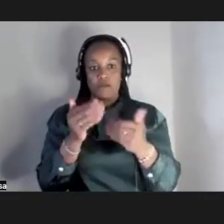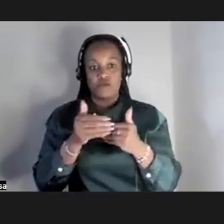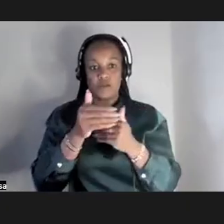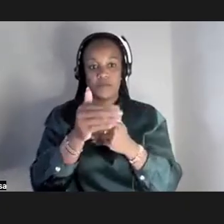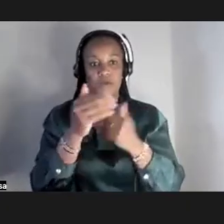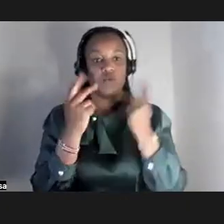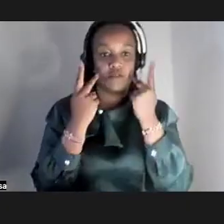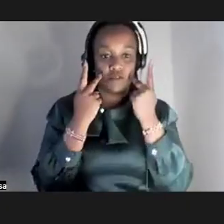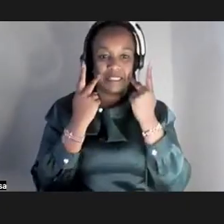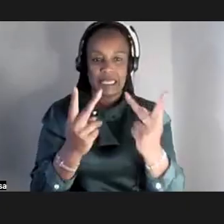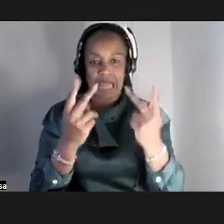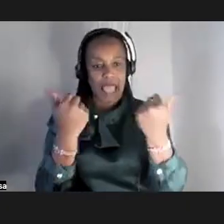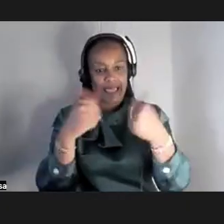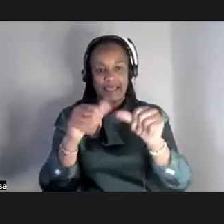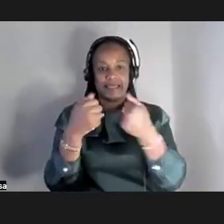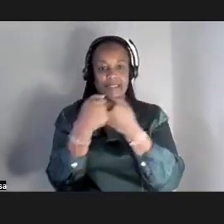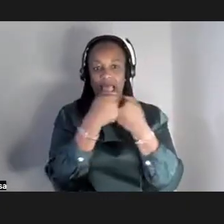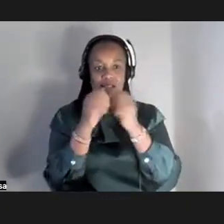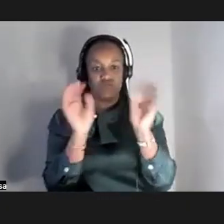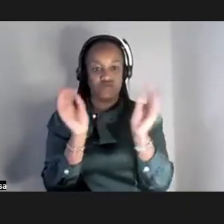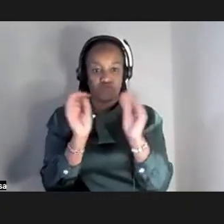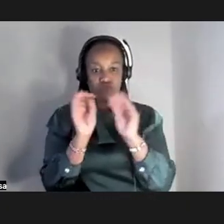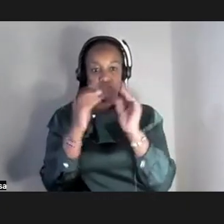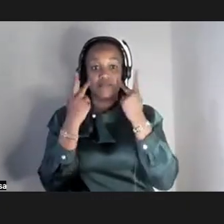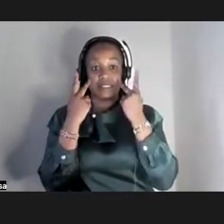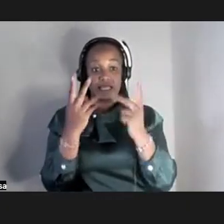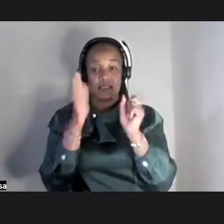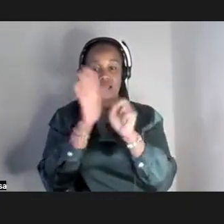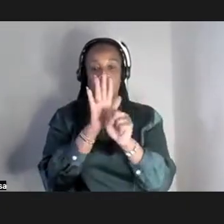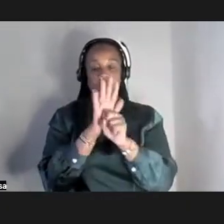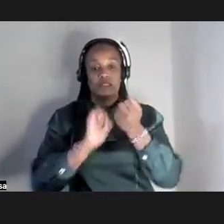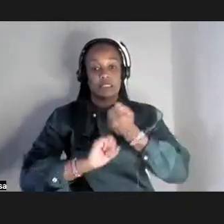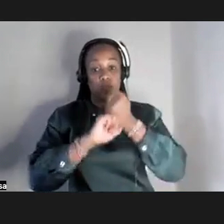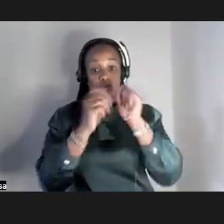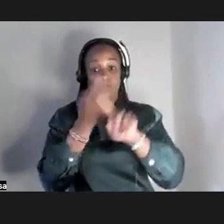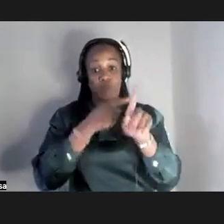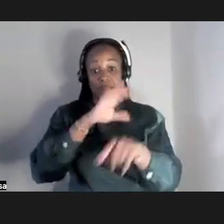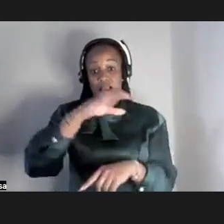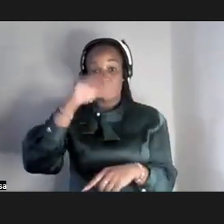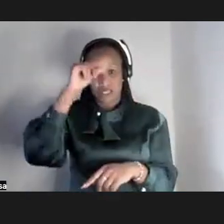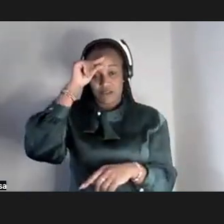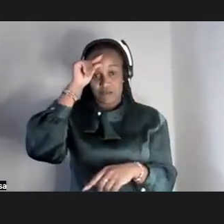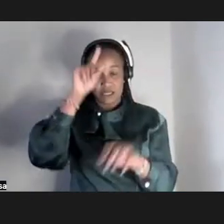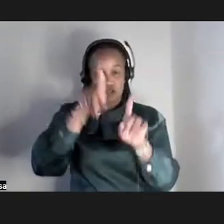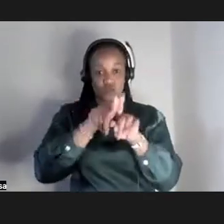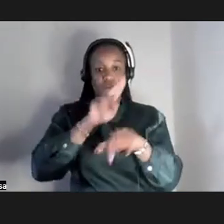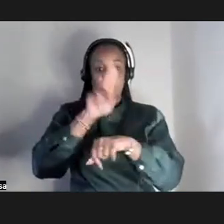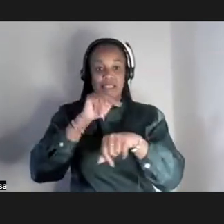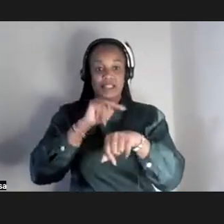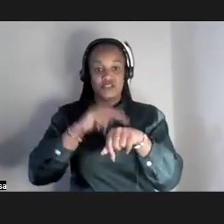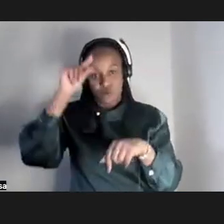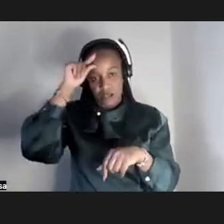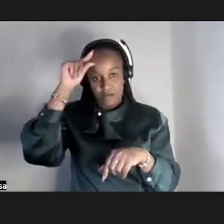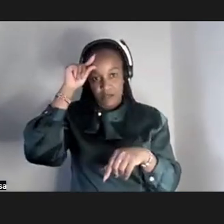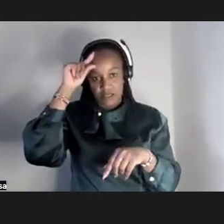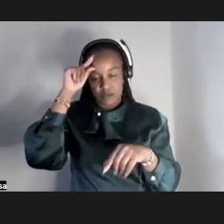any pushback, and we have seen a lot of support from the county government and also the national government, and we are looking forward